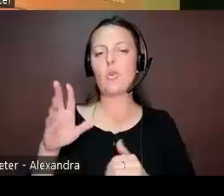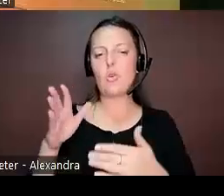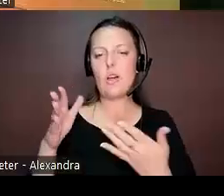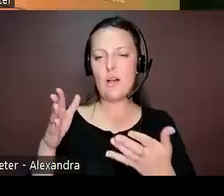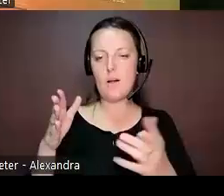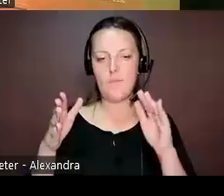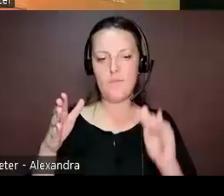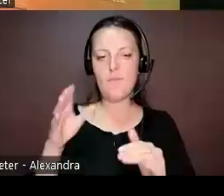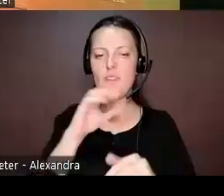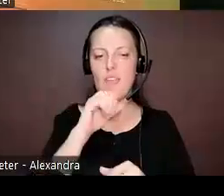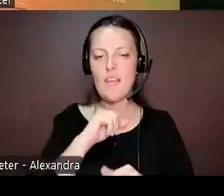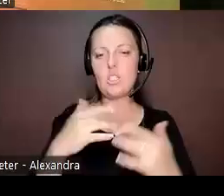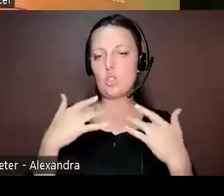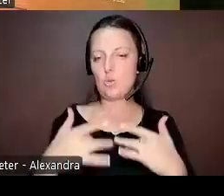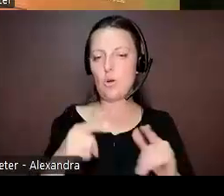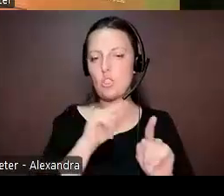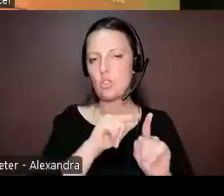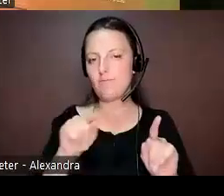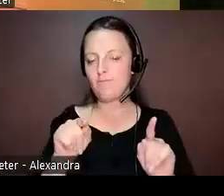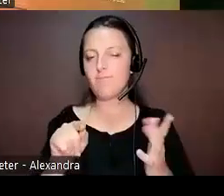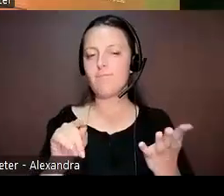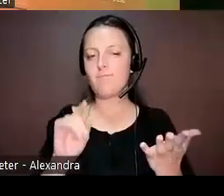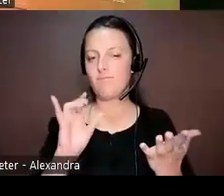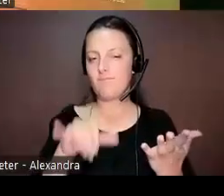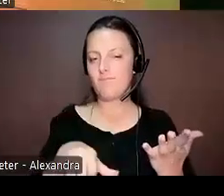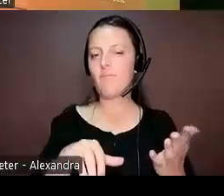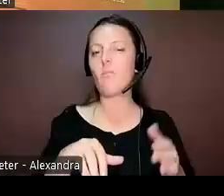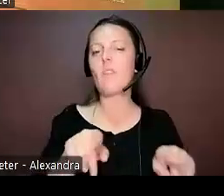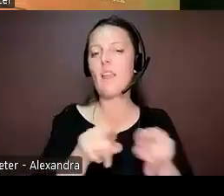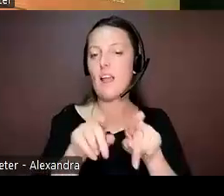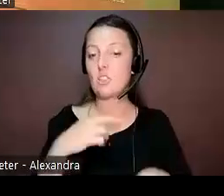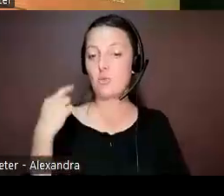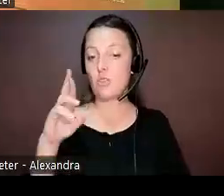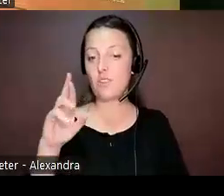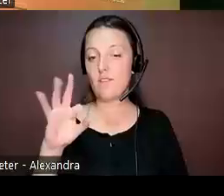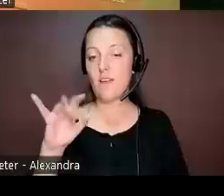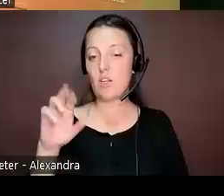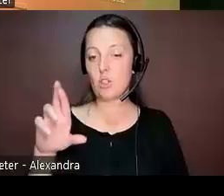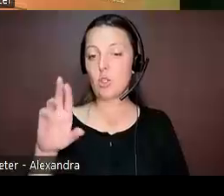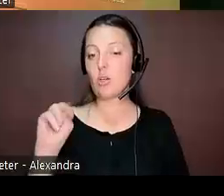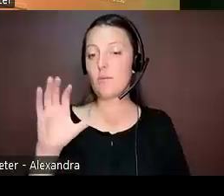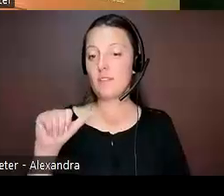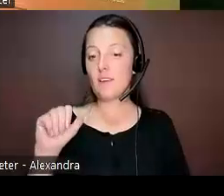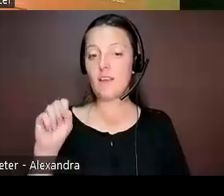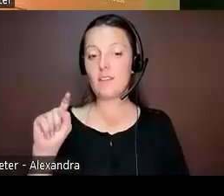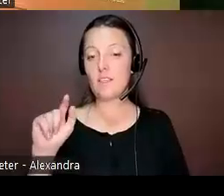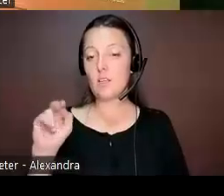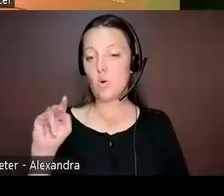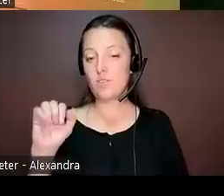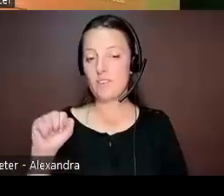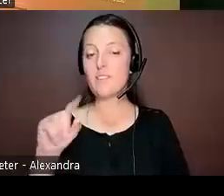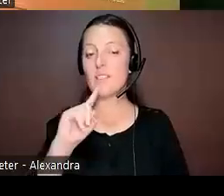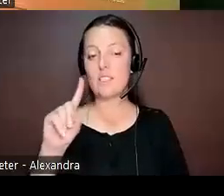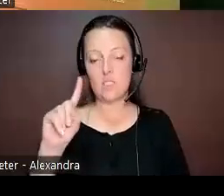is MCA stenosis was only predictive in women, and